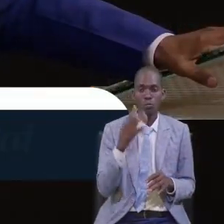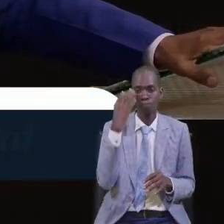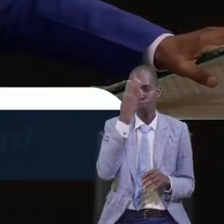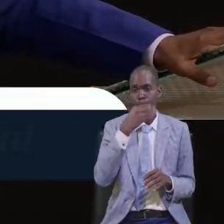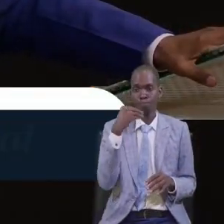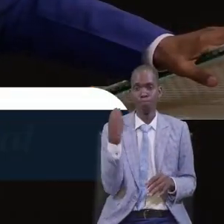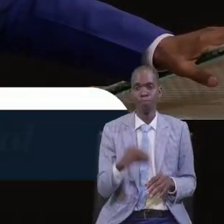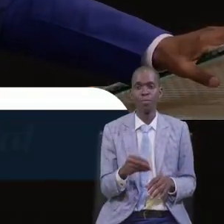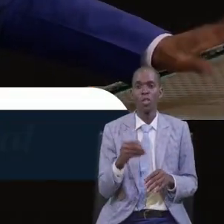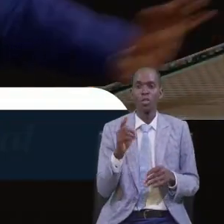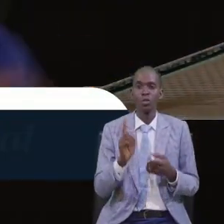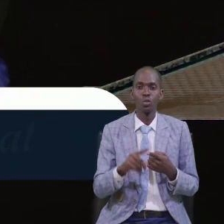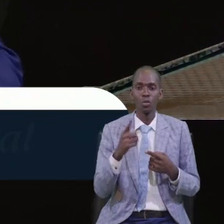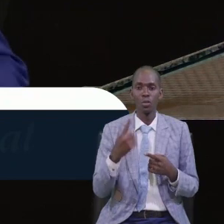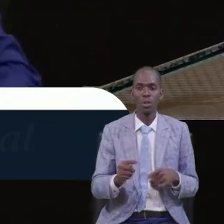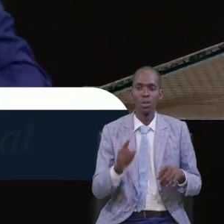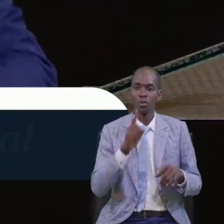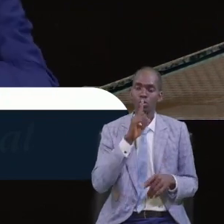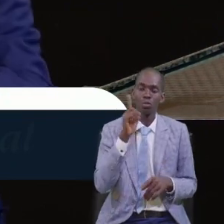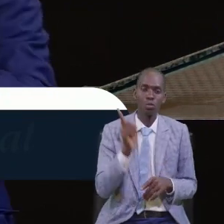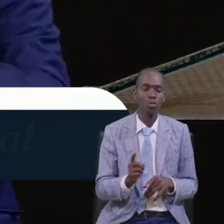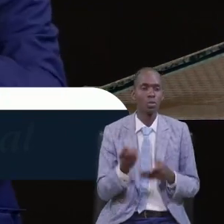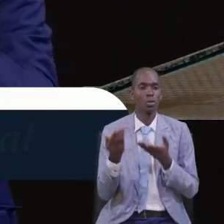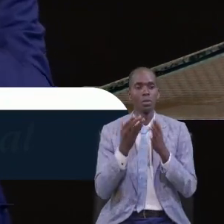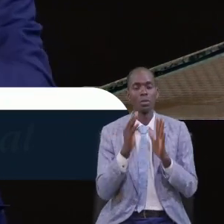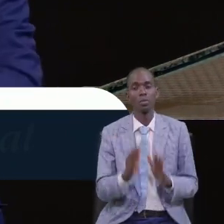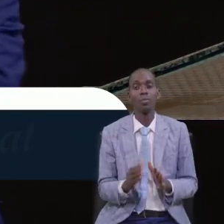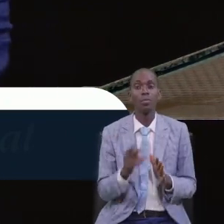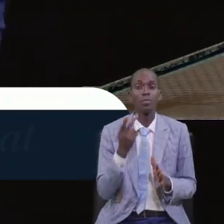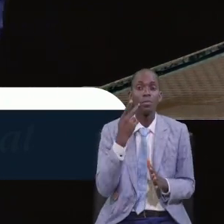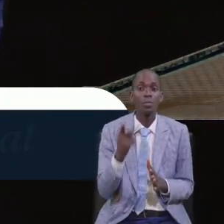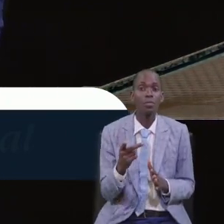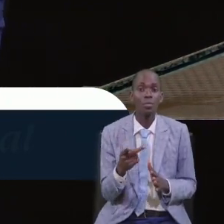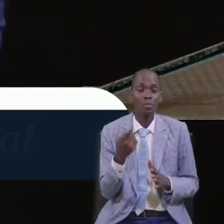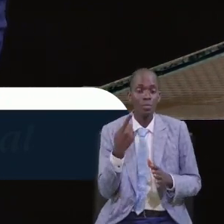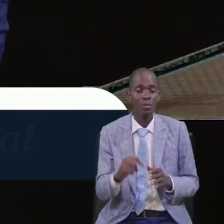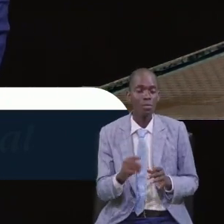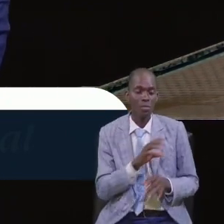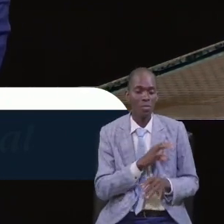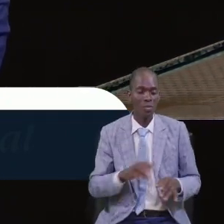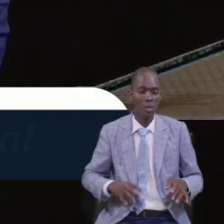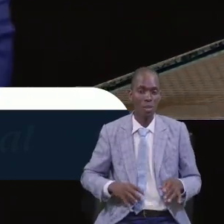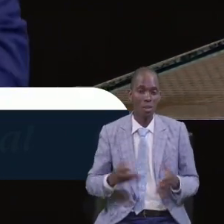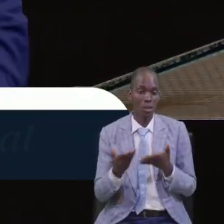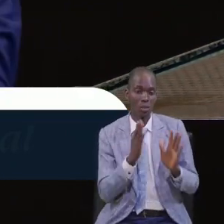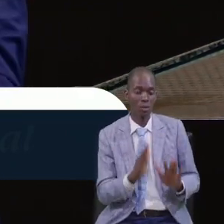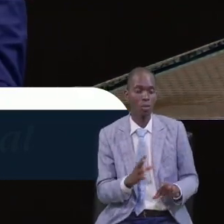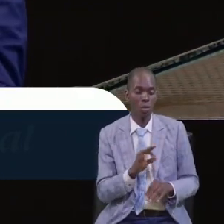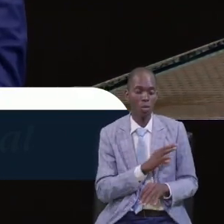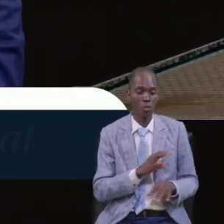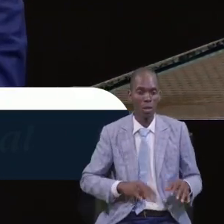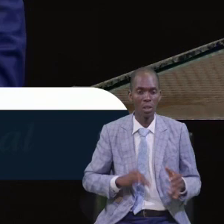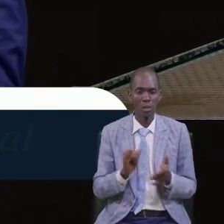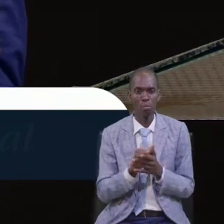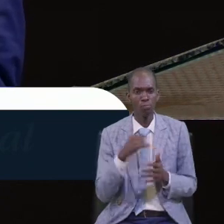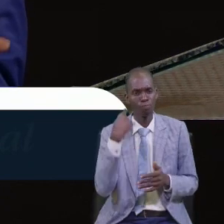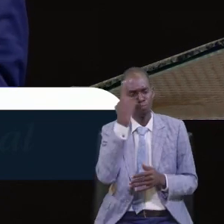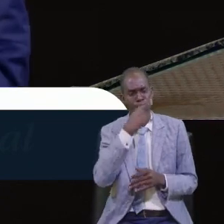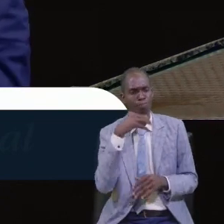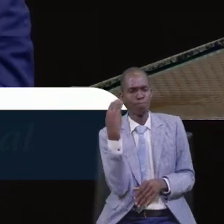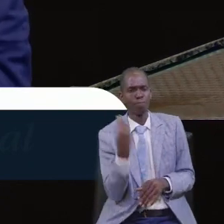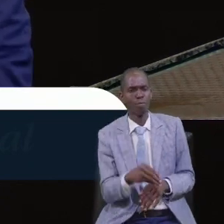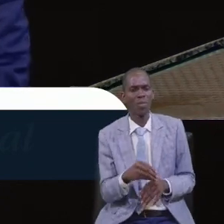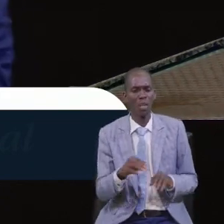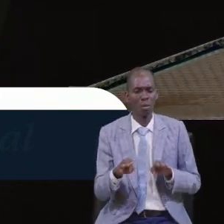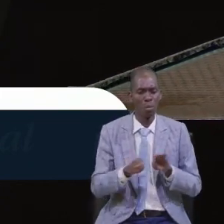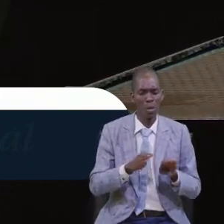God, a servant of the Lord Jesus Christ that resembles Christ, that acts like Christ, that